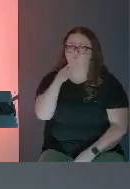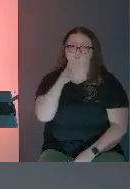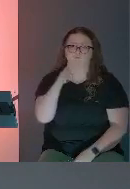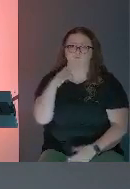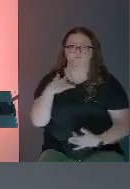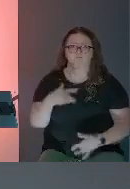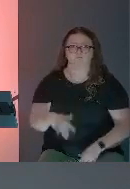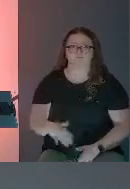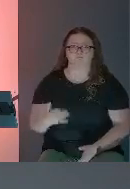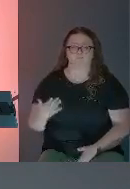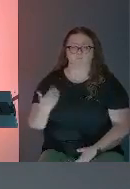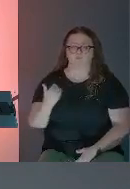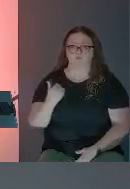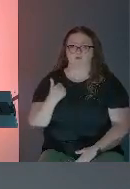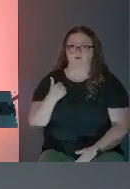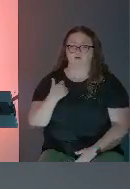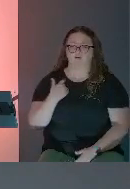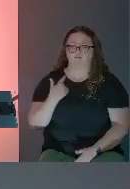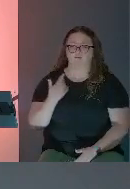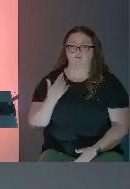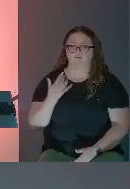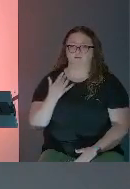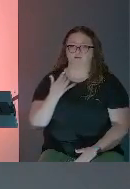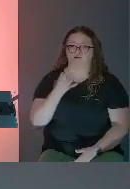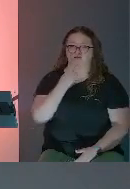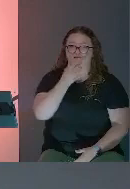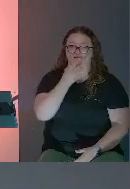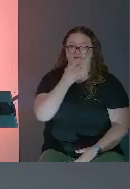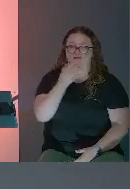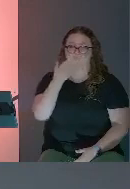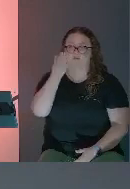Man, they had the light of God covering who they were.